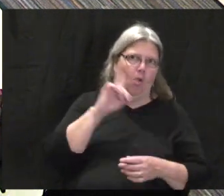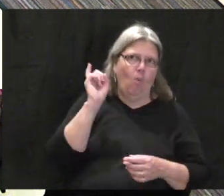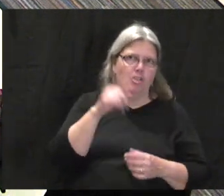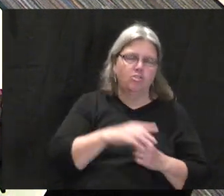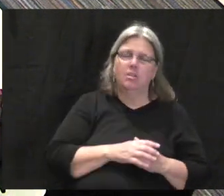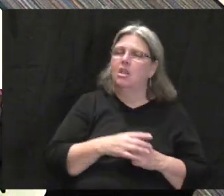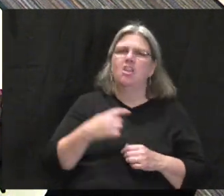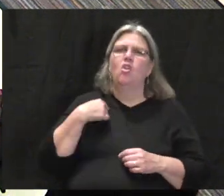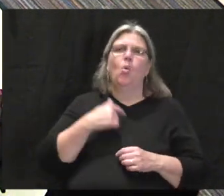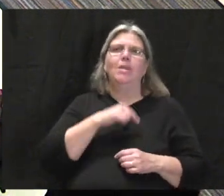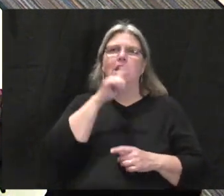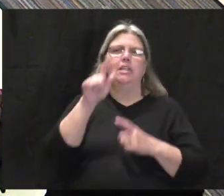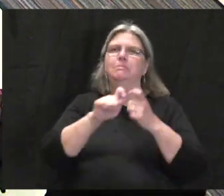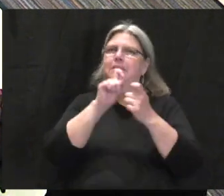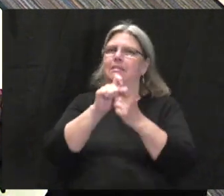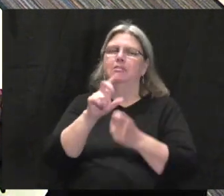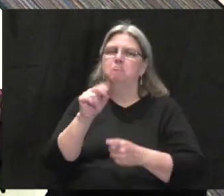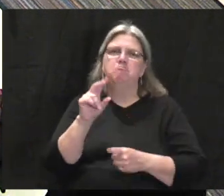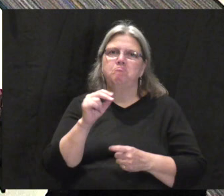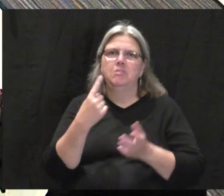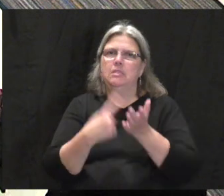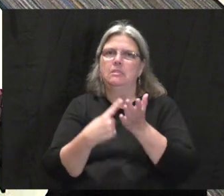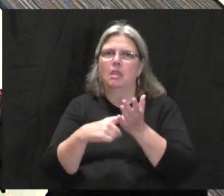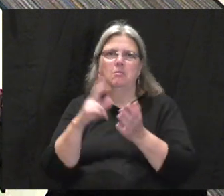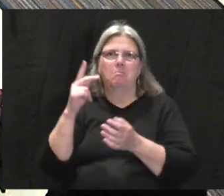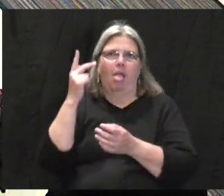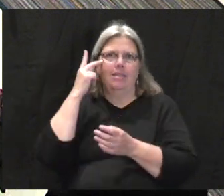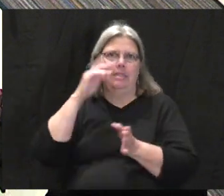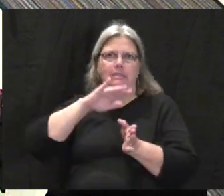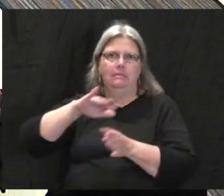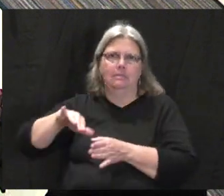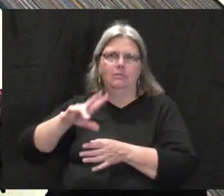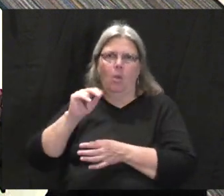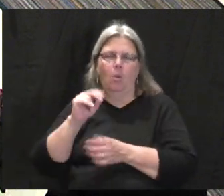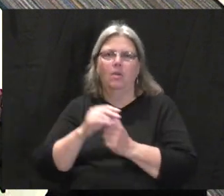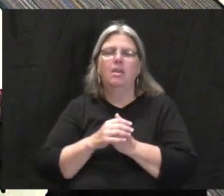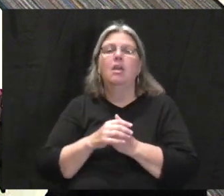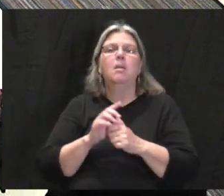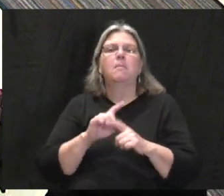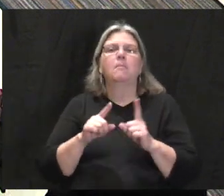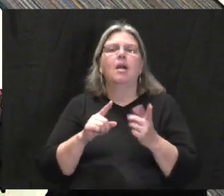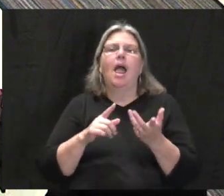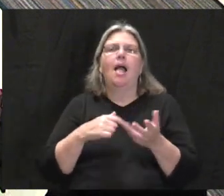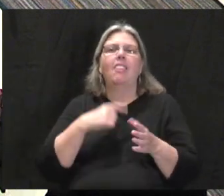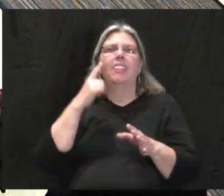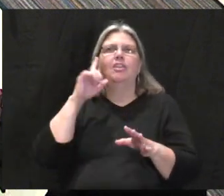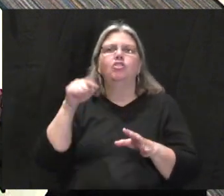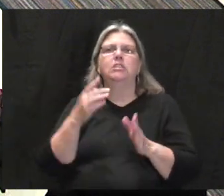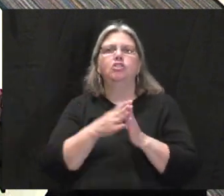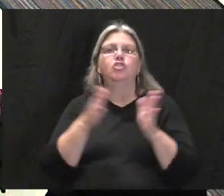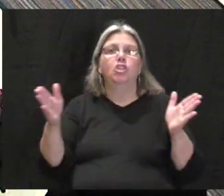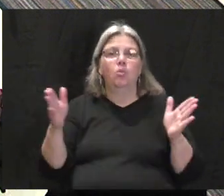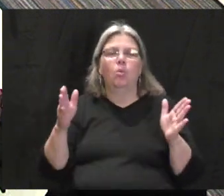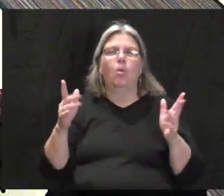overarching purpose is again, to increase understanding. And I do think it was successful in that, because I can tell